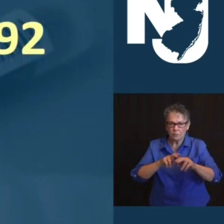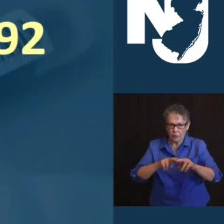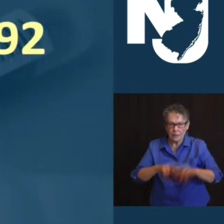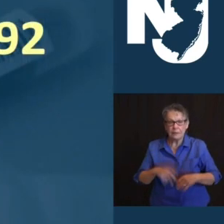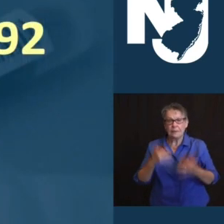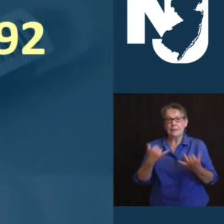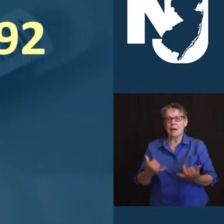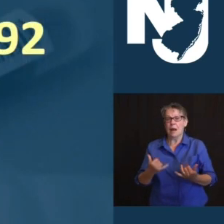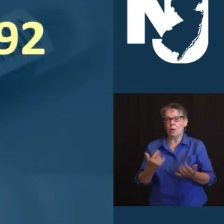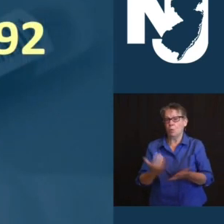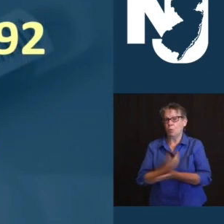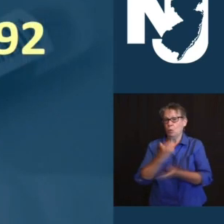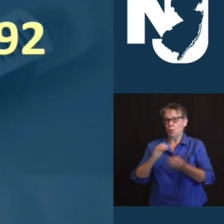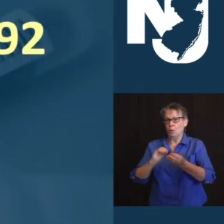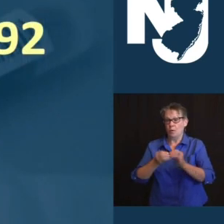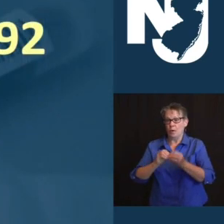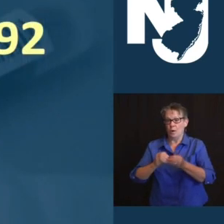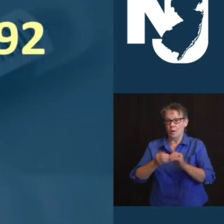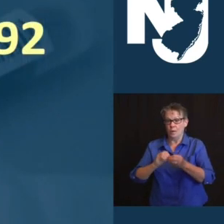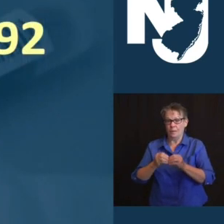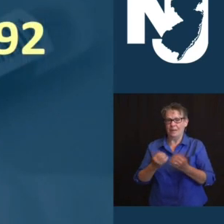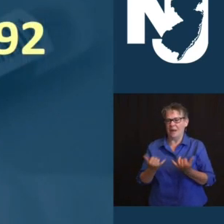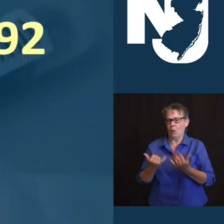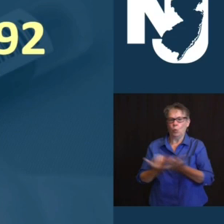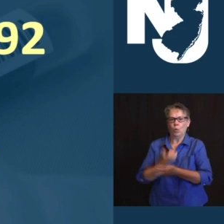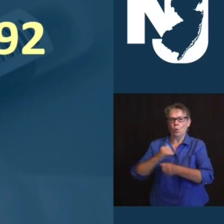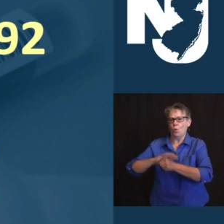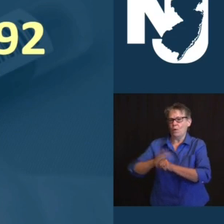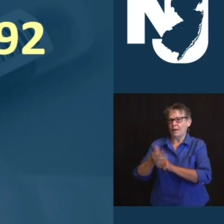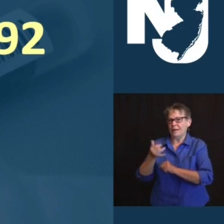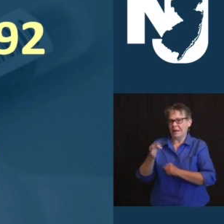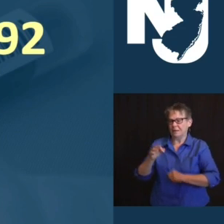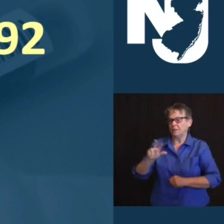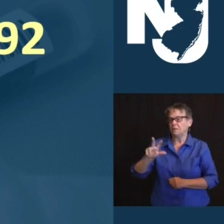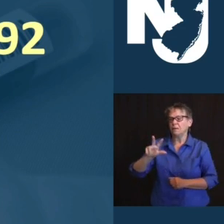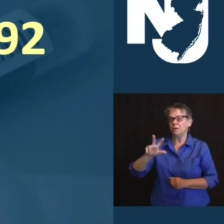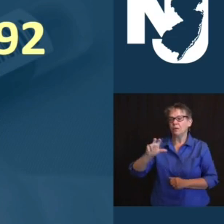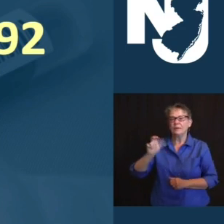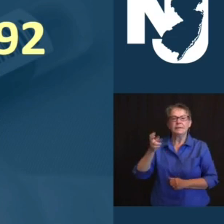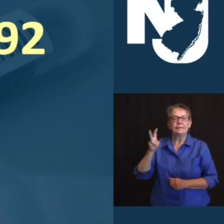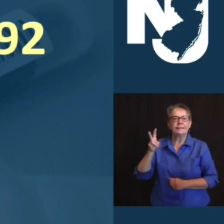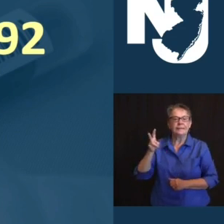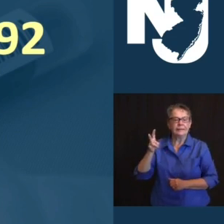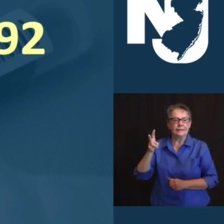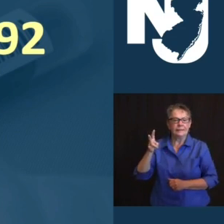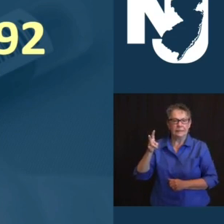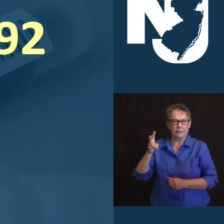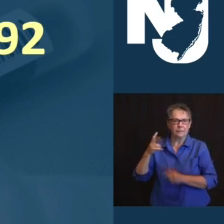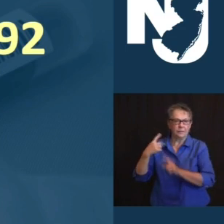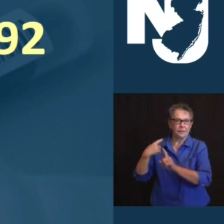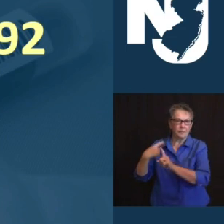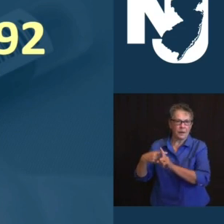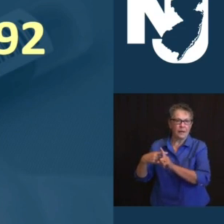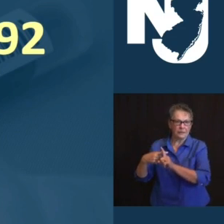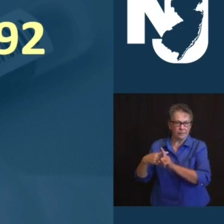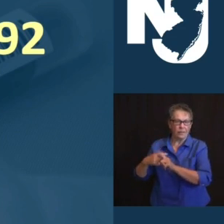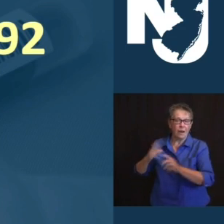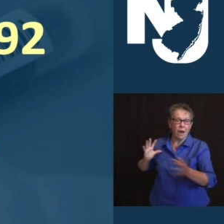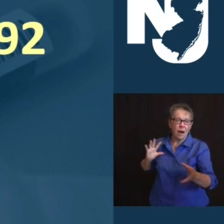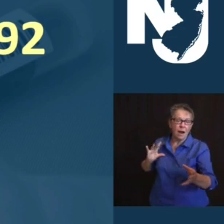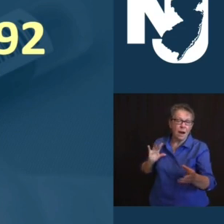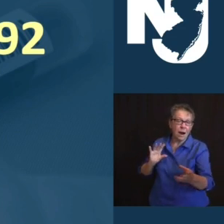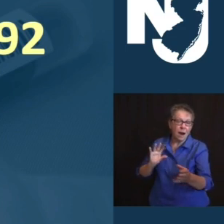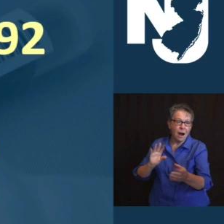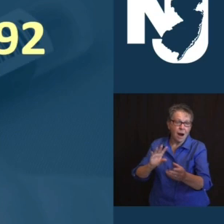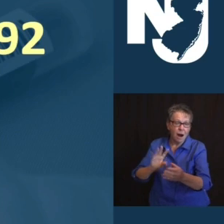another 317 positive COVID-19 test results. Our cumulative statewide total since March 4th is